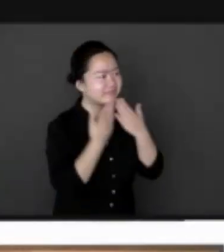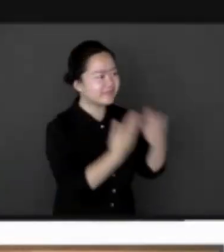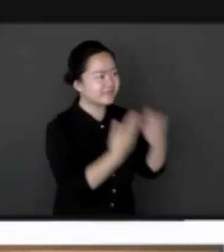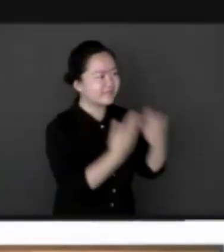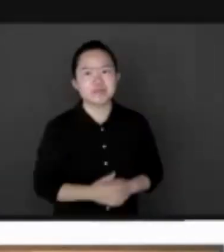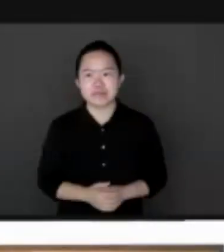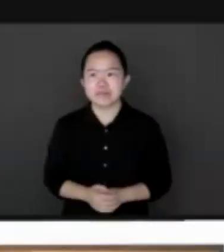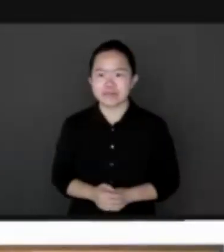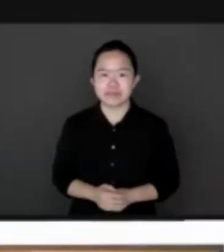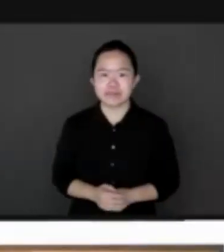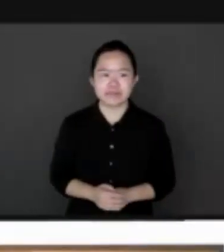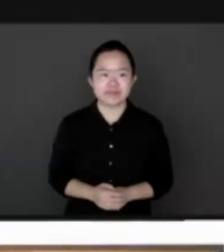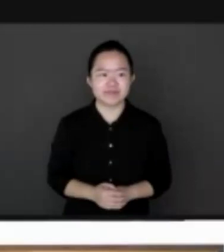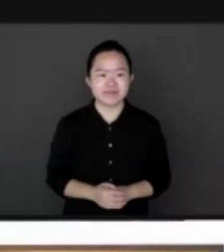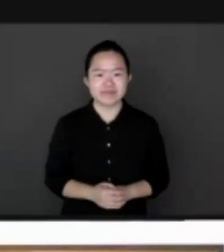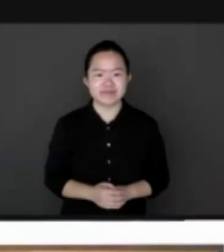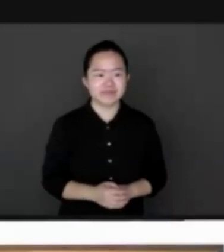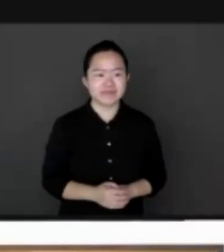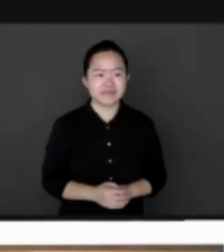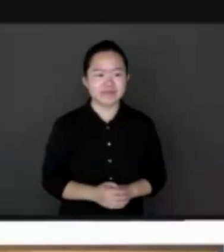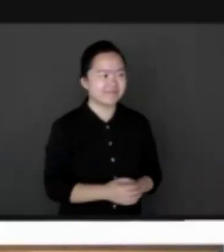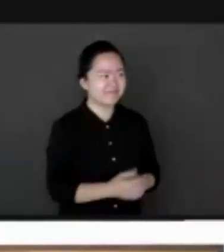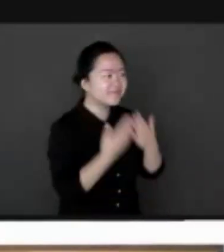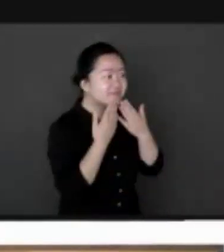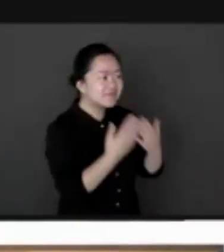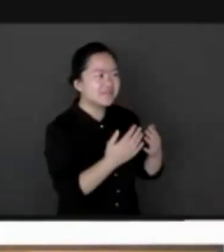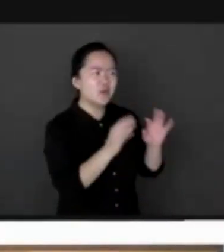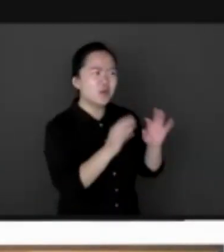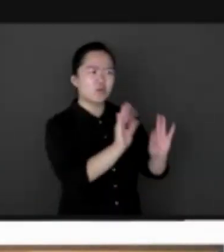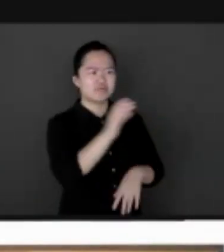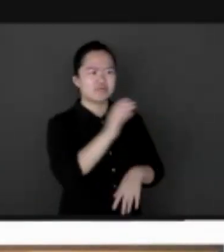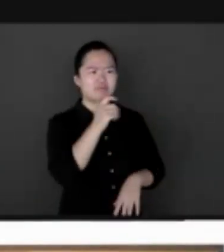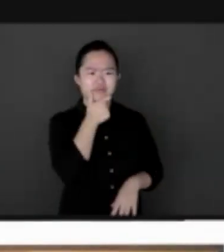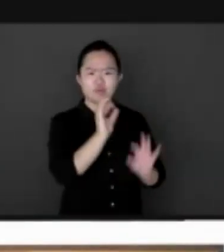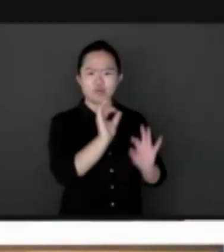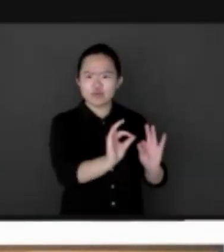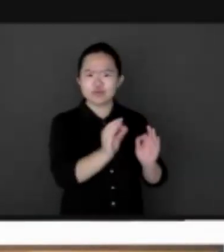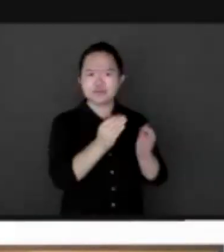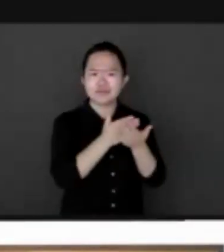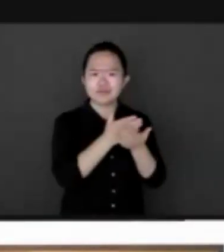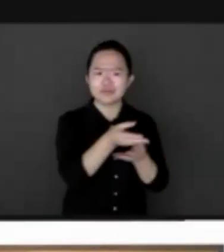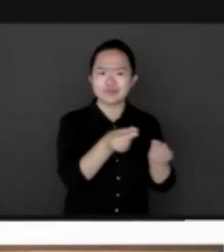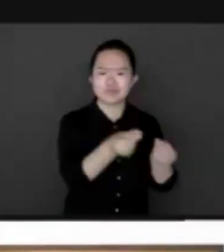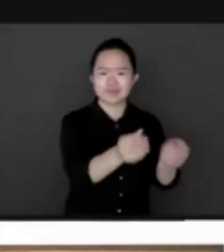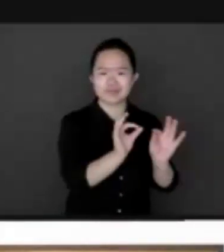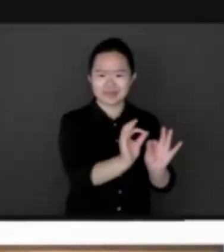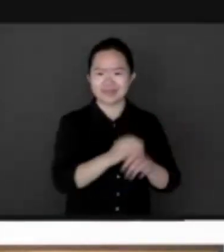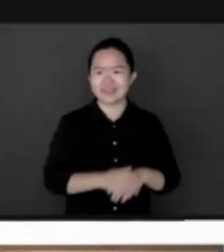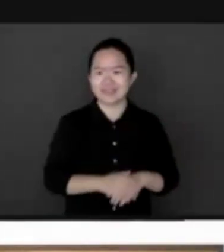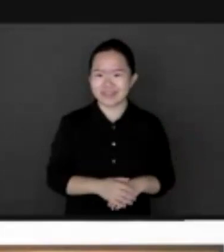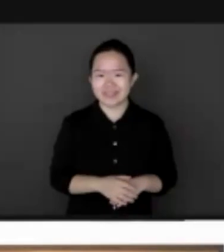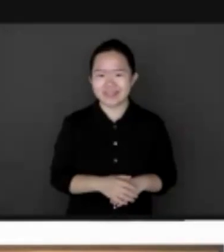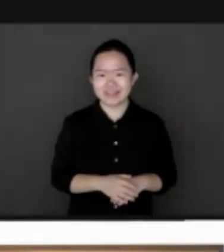So your English is perfect. We are all Europeans here, so when we share in our kind of pidgin English, we are